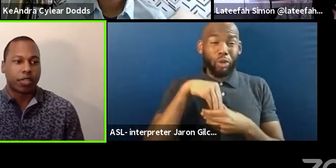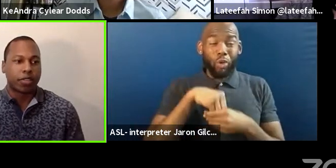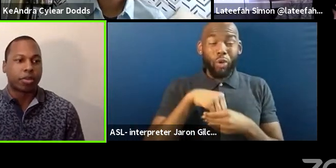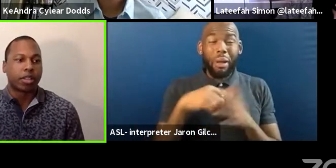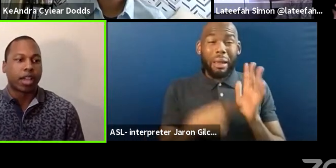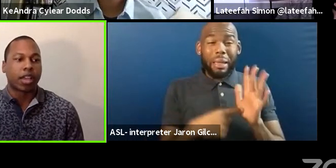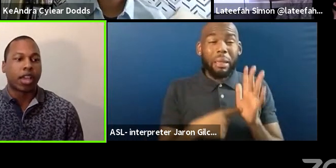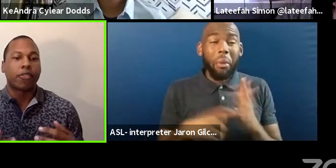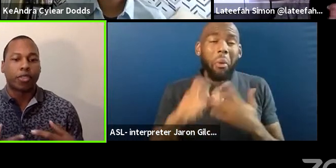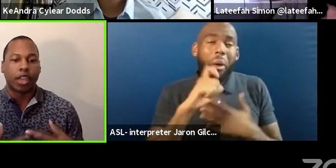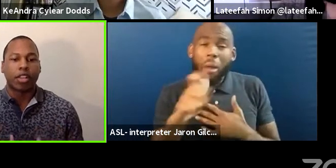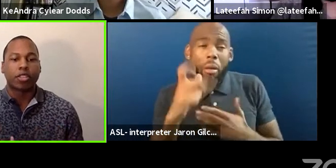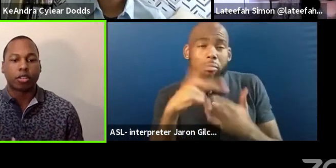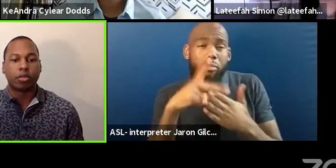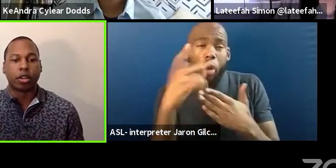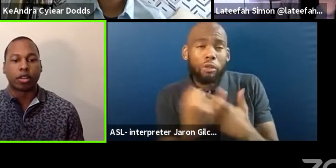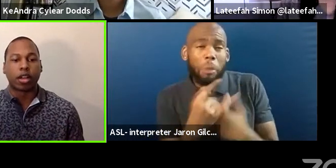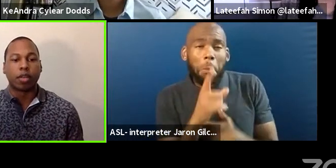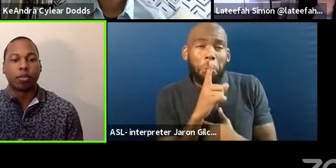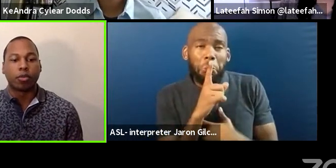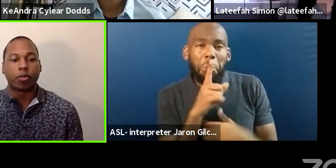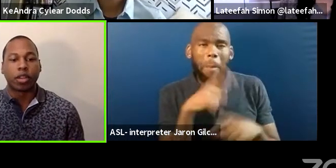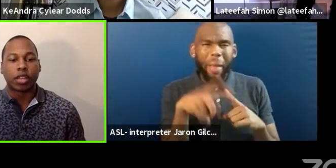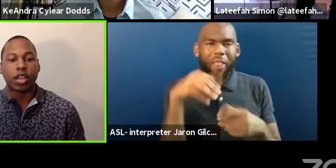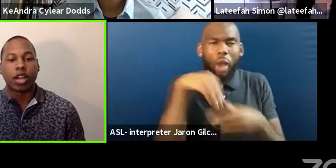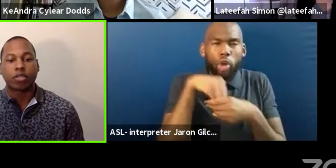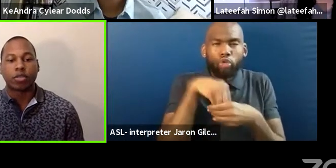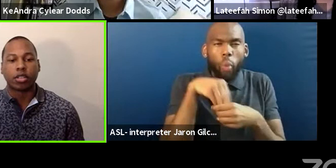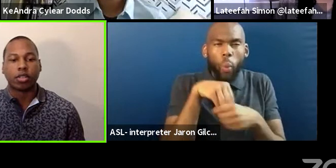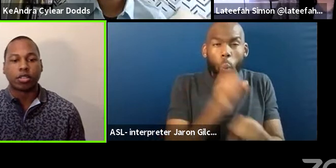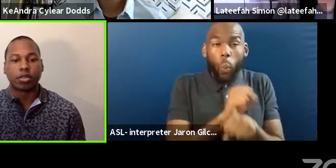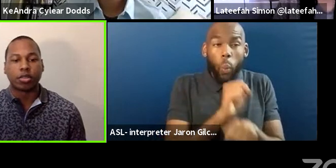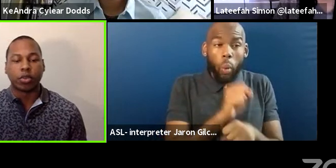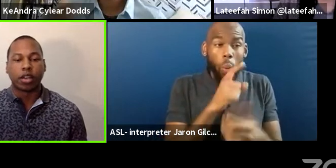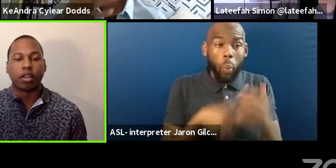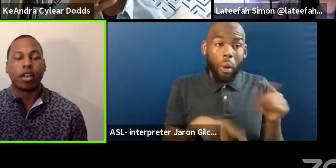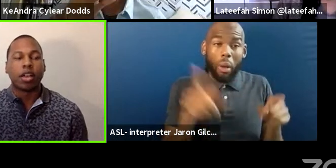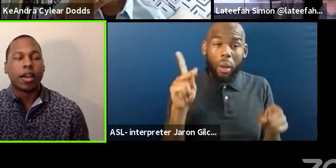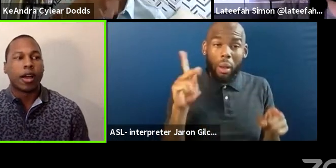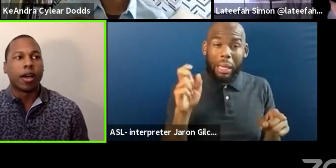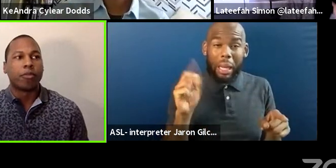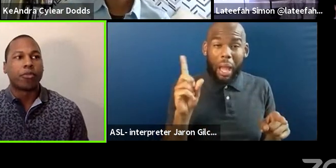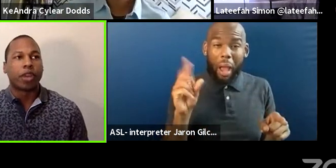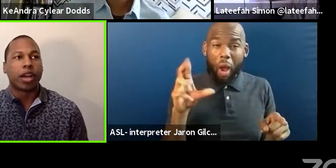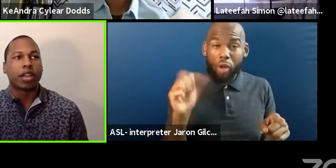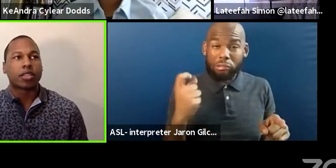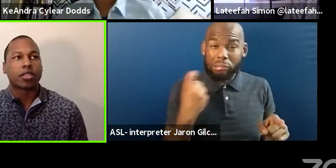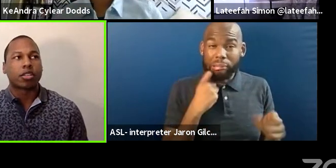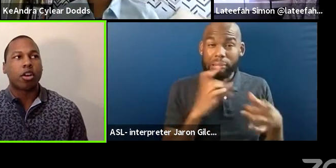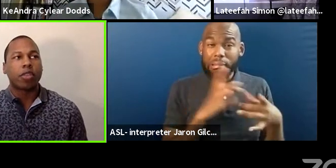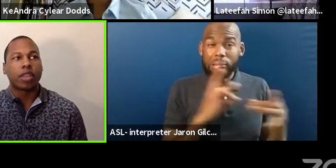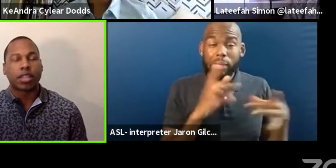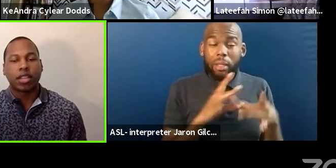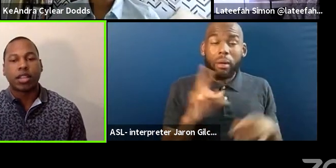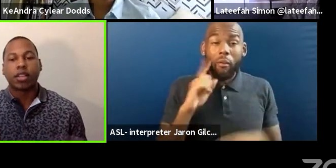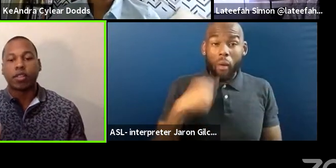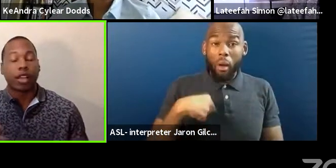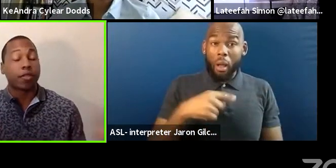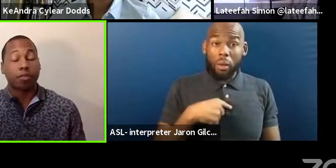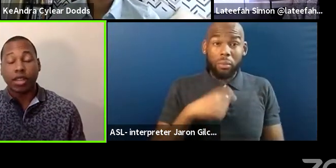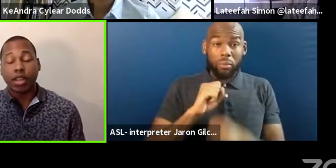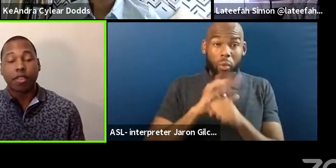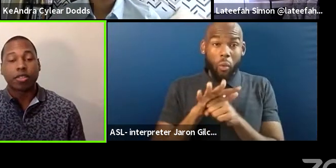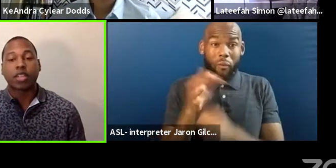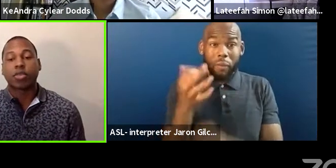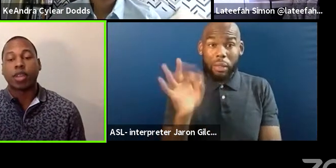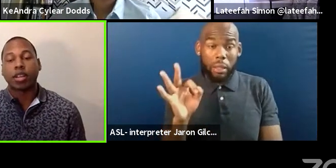project specific, but like for the internal work, what Keandra was alluding to as well. For us, COVID-19,